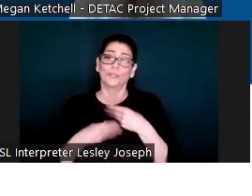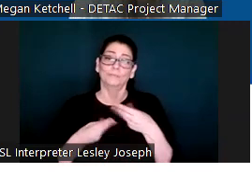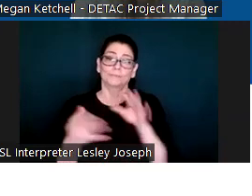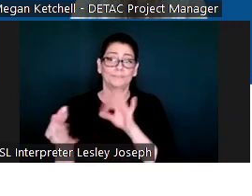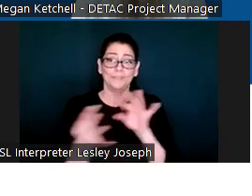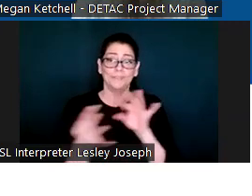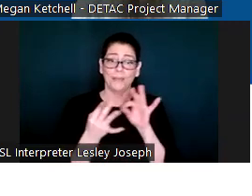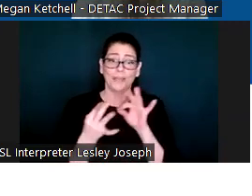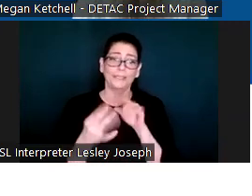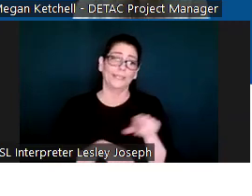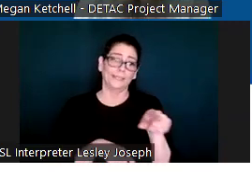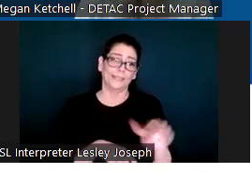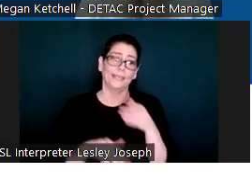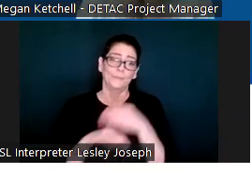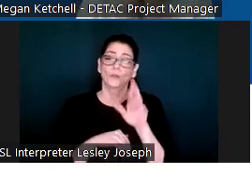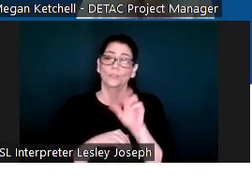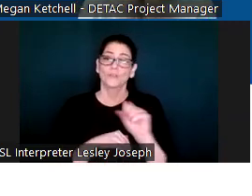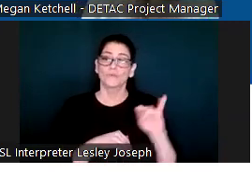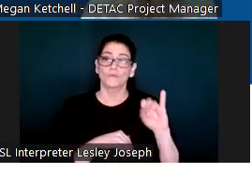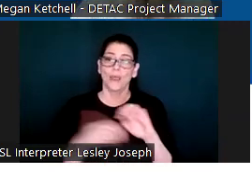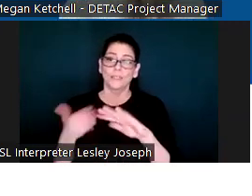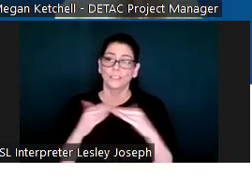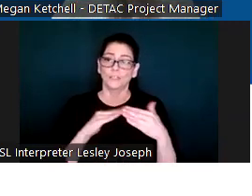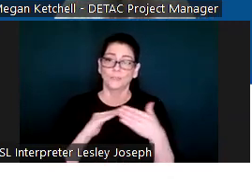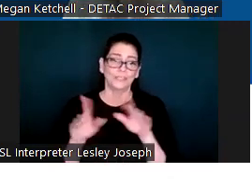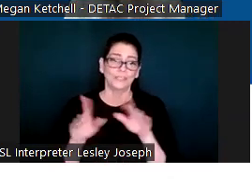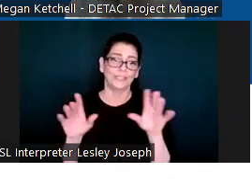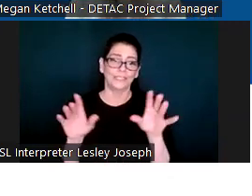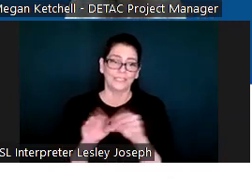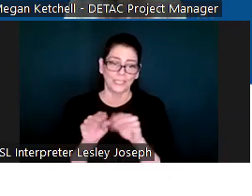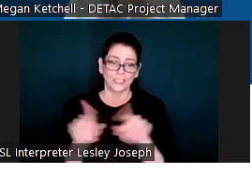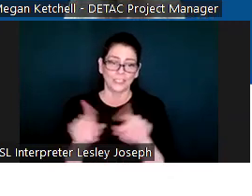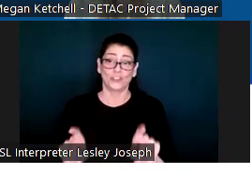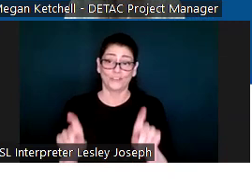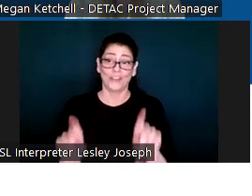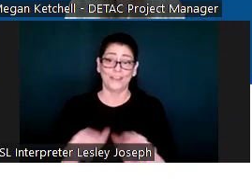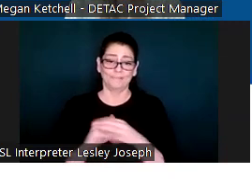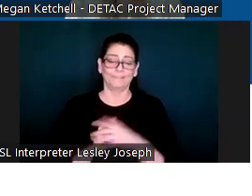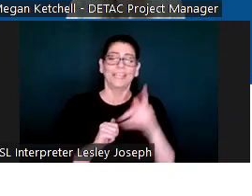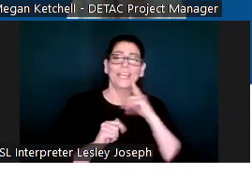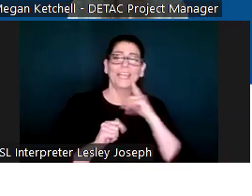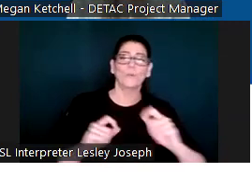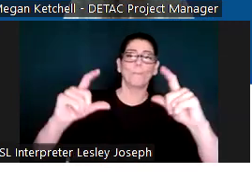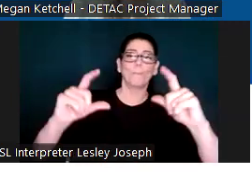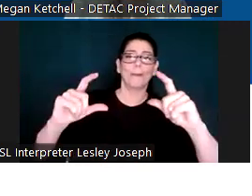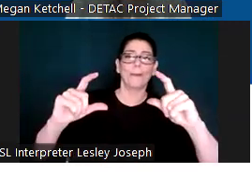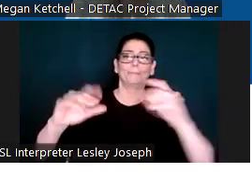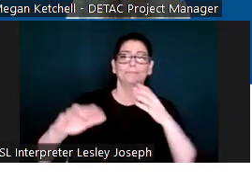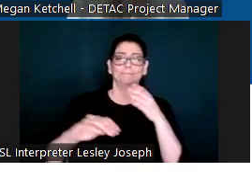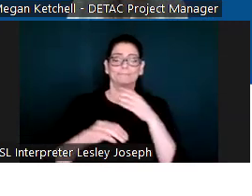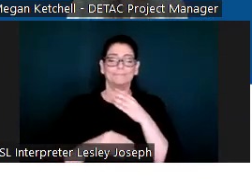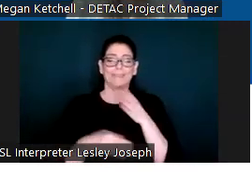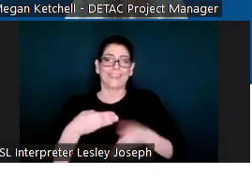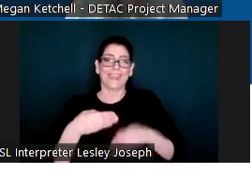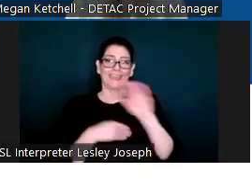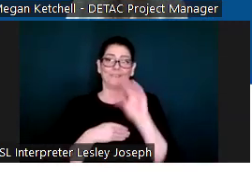in our post-RISE community session survey. And this will pop up at the end of the Zoom as well. And if